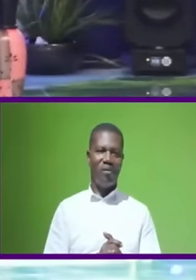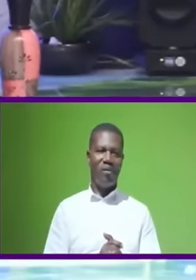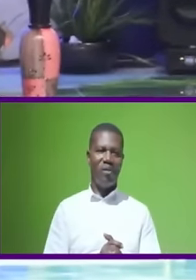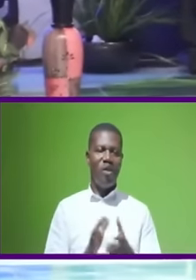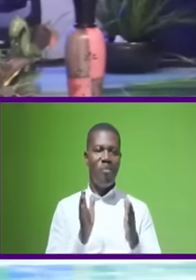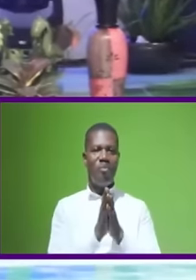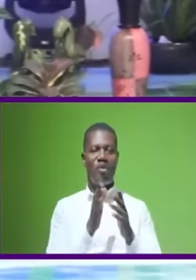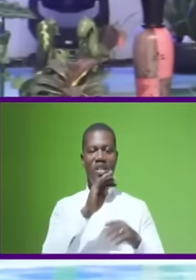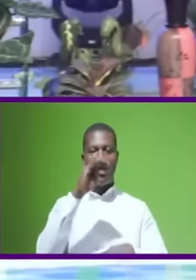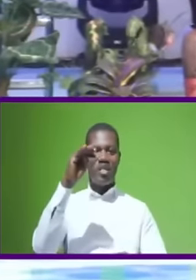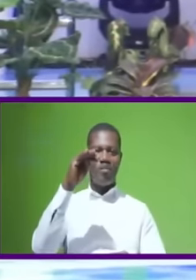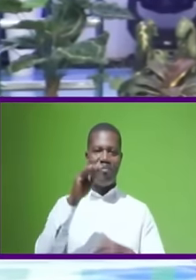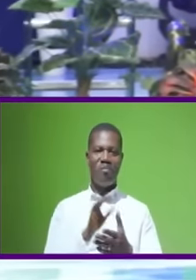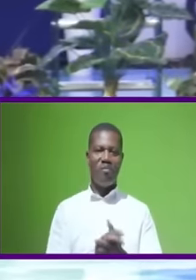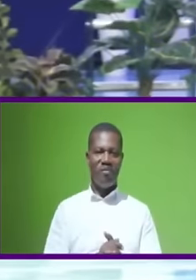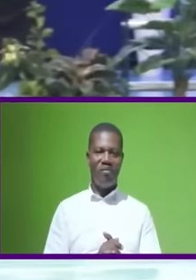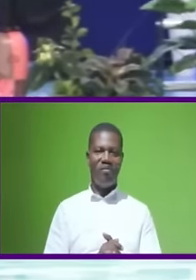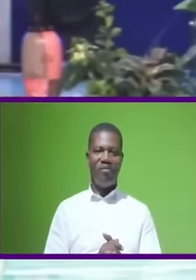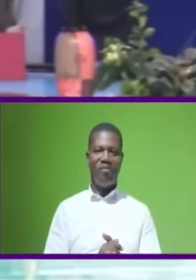Present. Hallelujah.